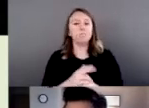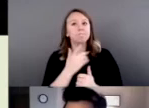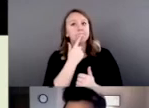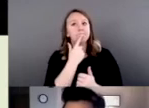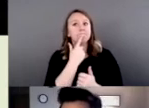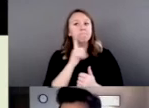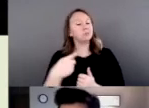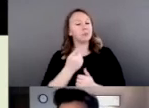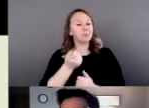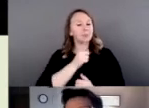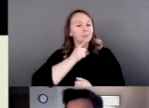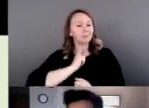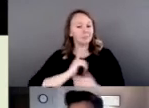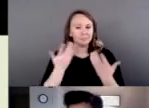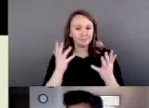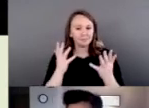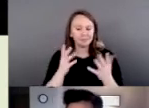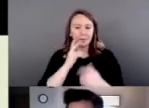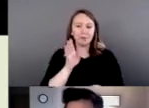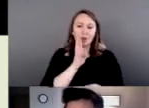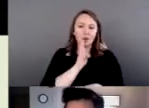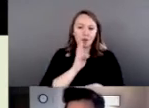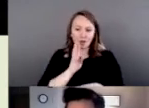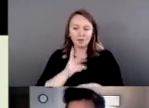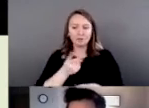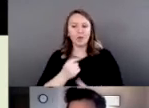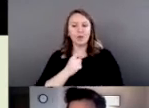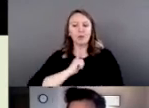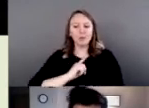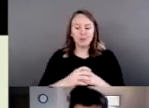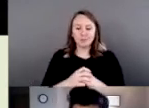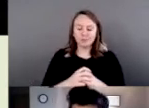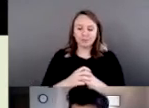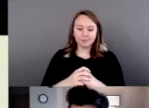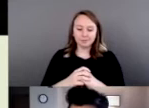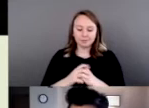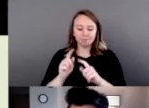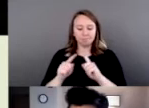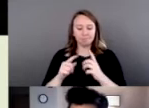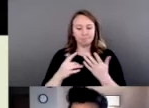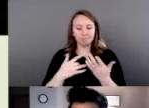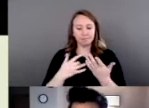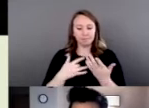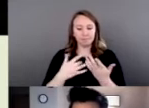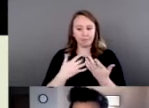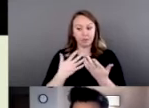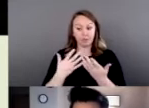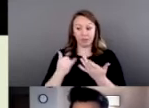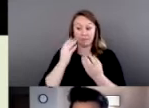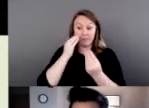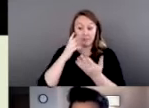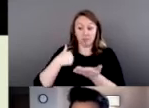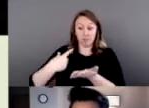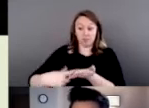thirsty from talking. But I just think that what I've covered so far, you